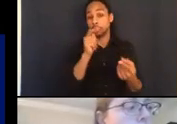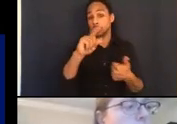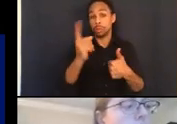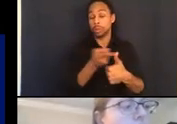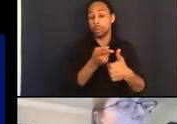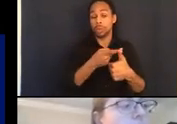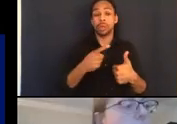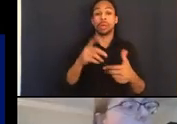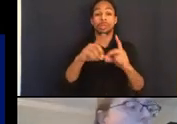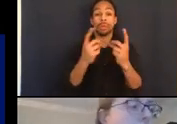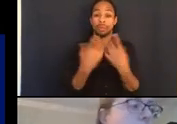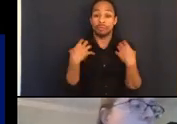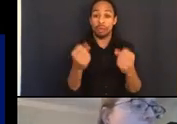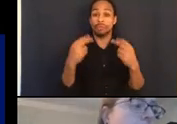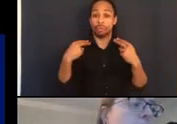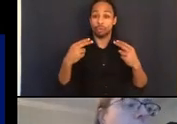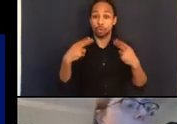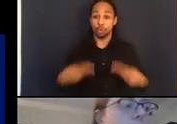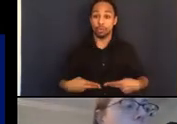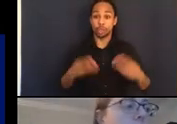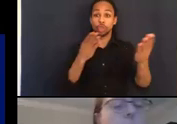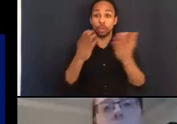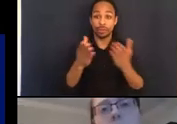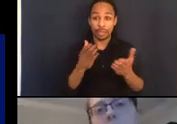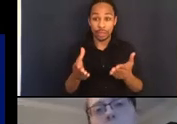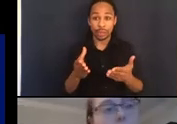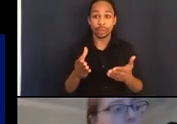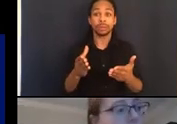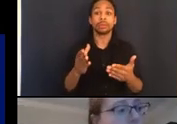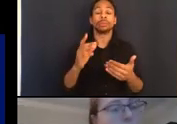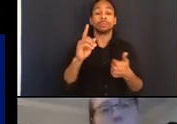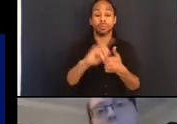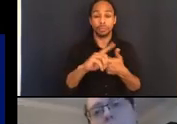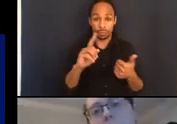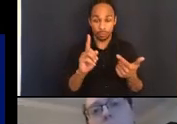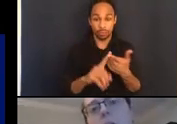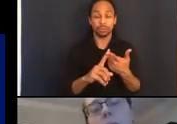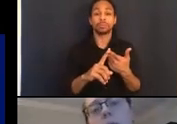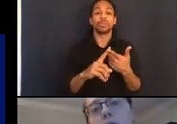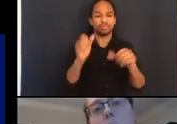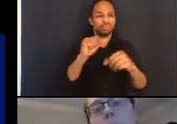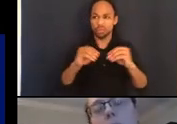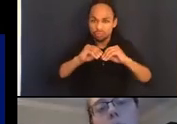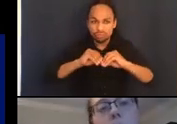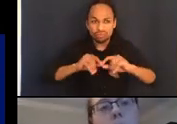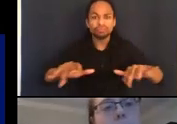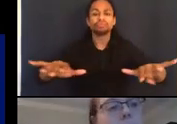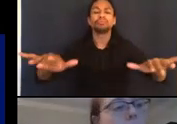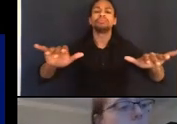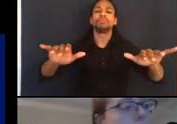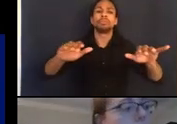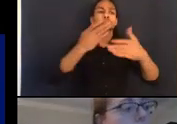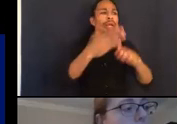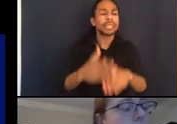on March 27th, asking them for them to release race and ethnicity breakdowns of who was getting testing and who was getting treatment for